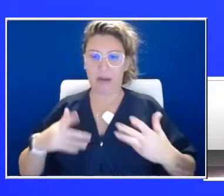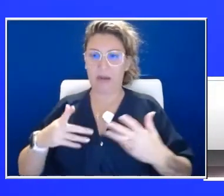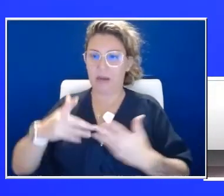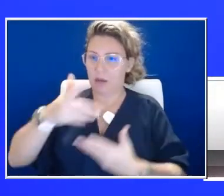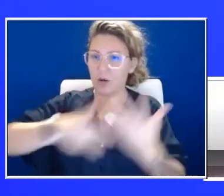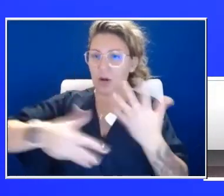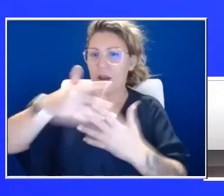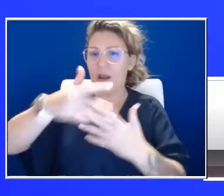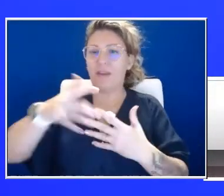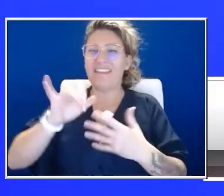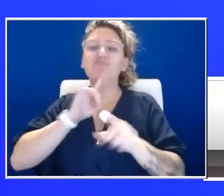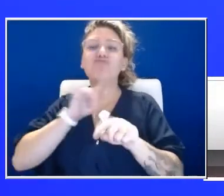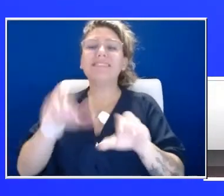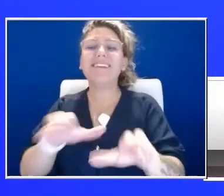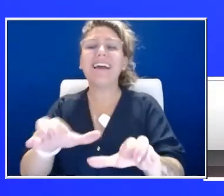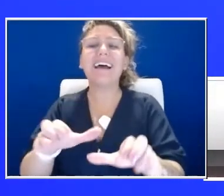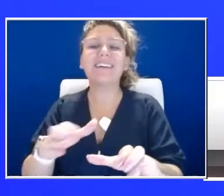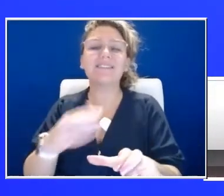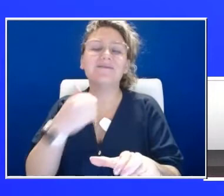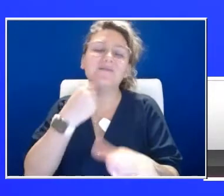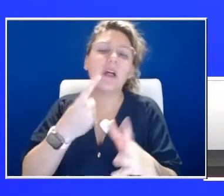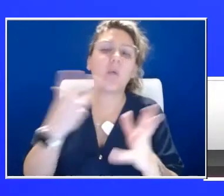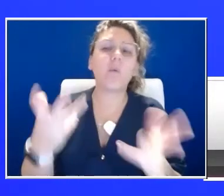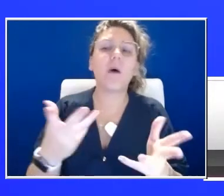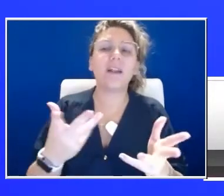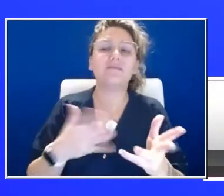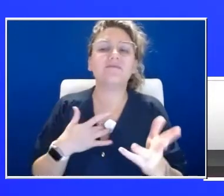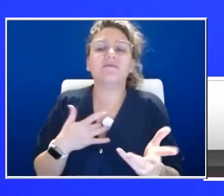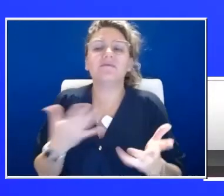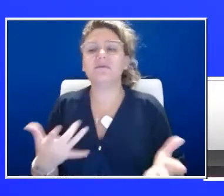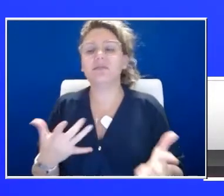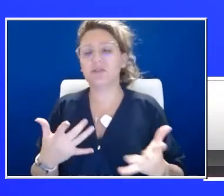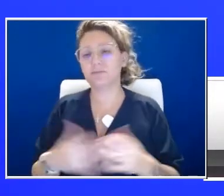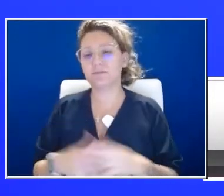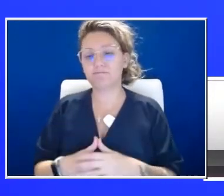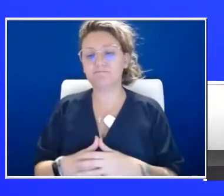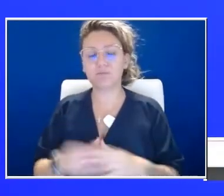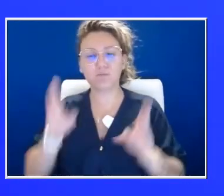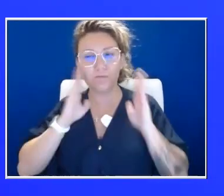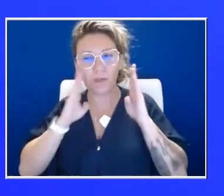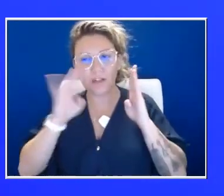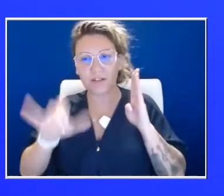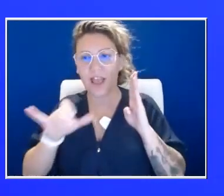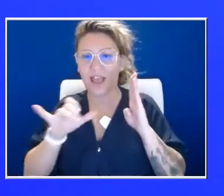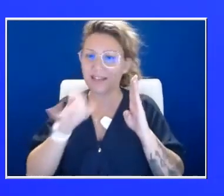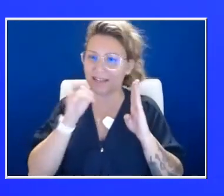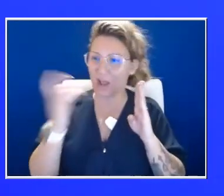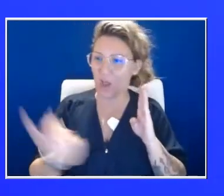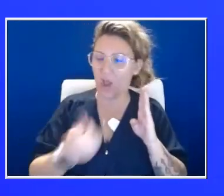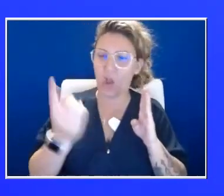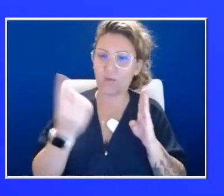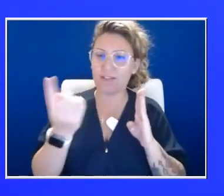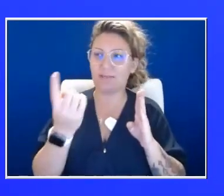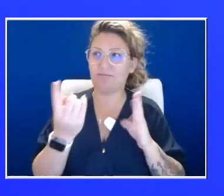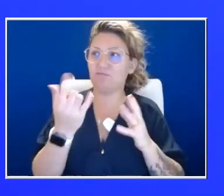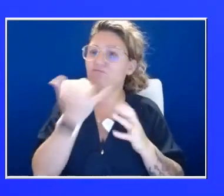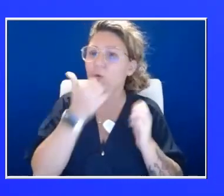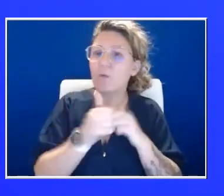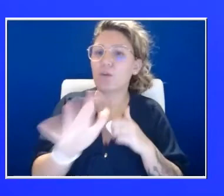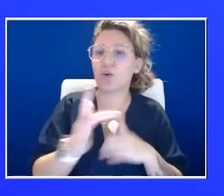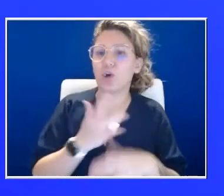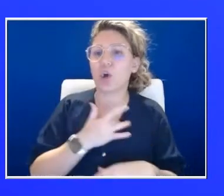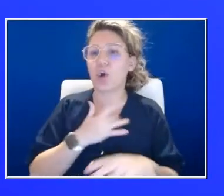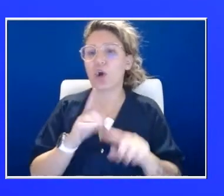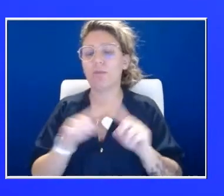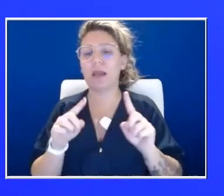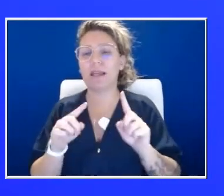reactive or telling you what it's sensing. And so pay attention to that. It's usually not necessarily a sign of something's wrong with your heart, but just a sign of things are going on that maybe it's